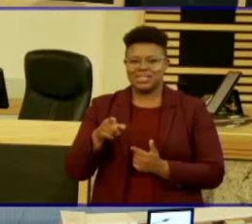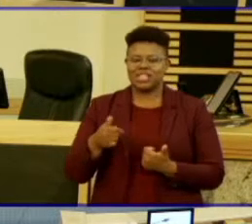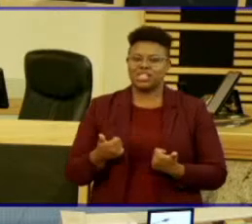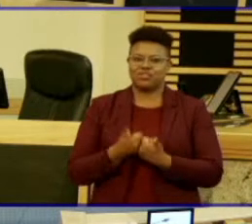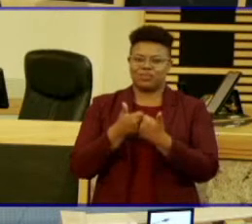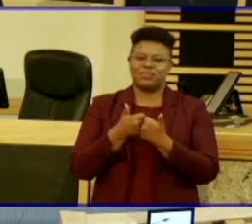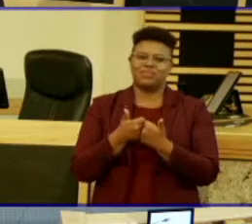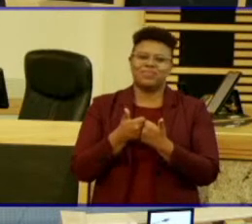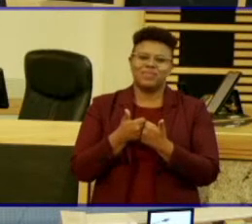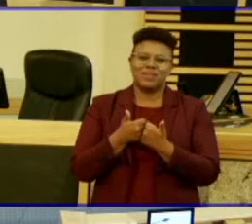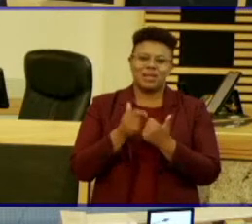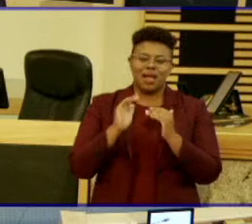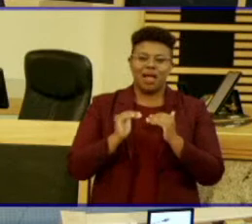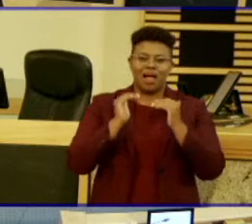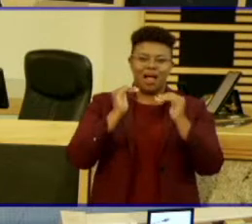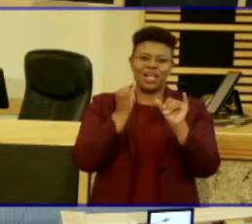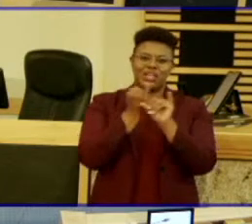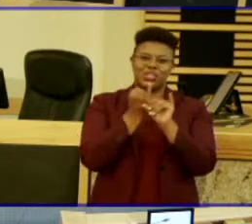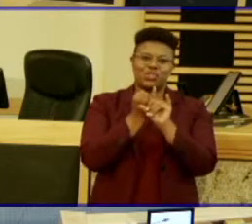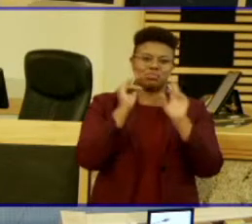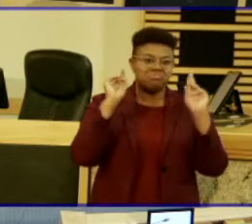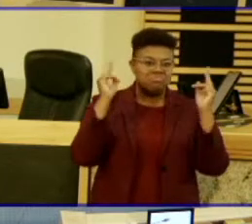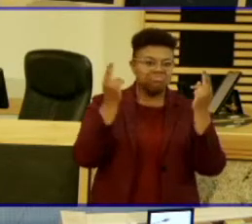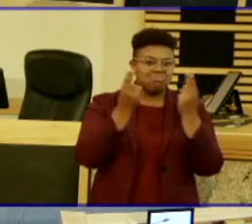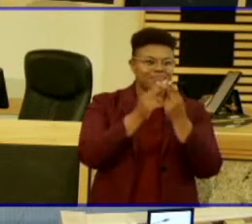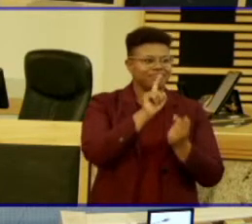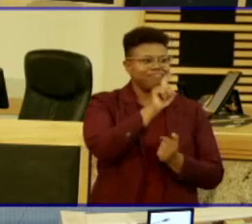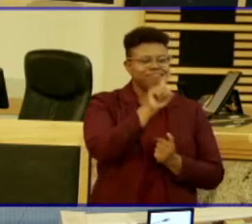by our higher institutions of higher learning